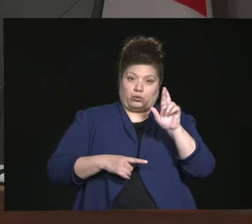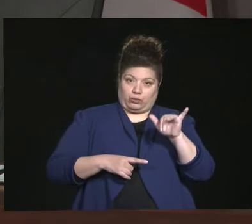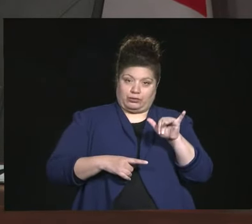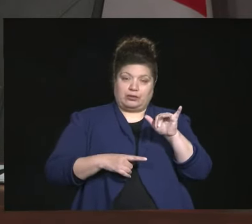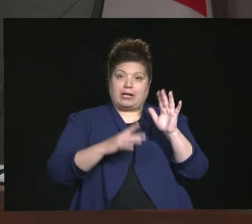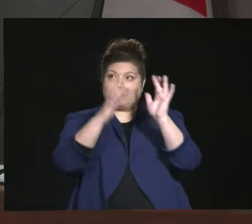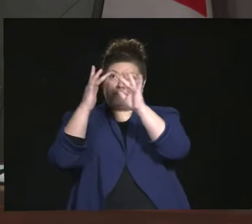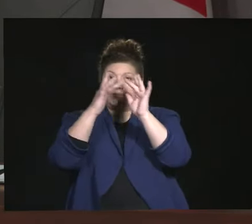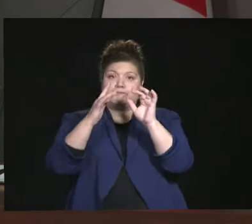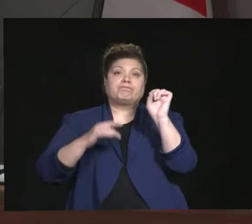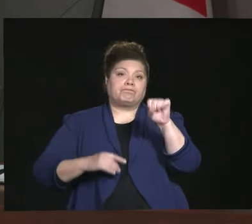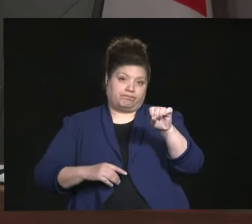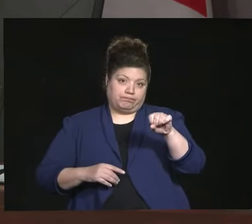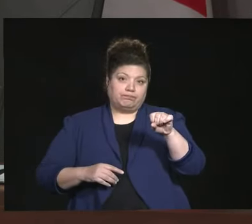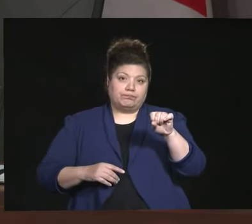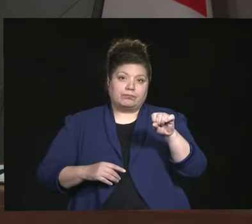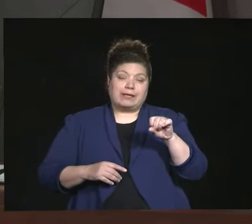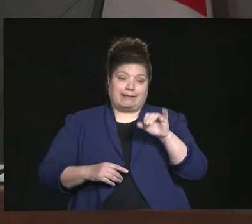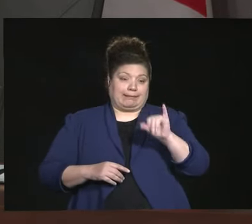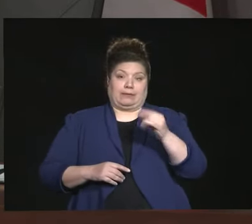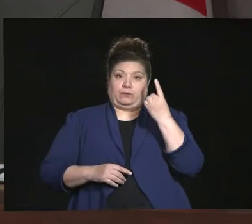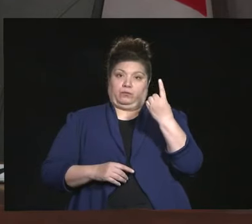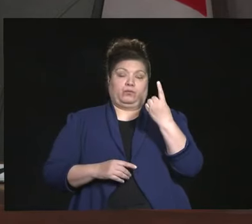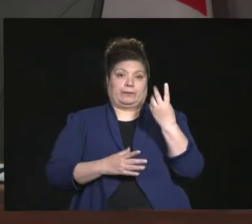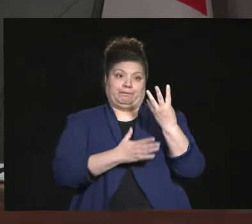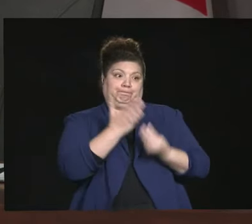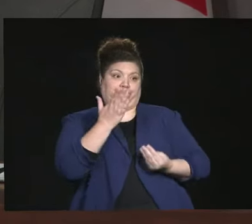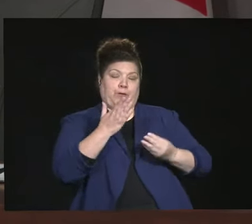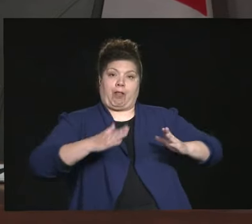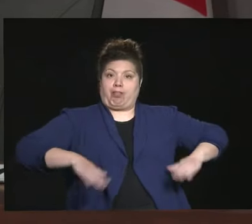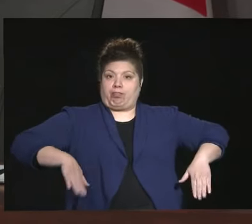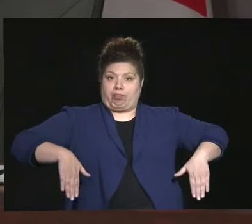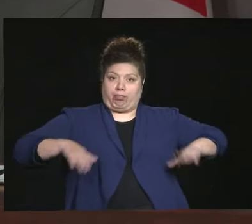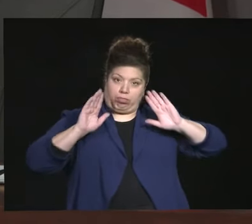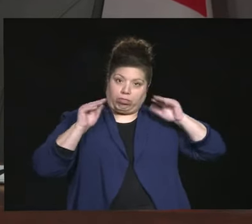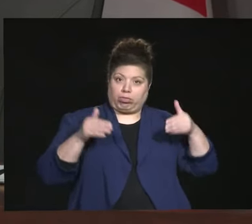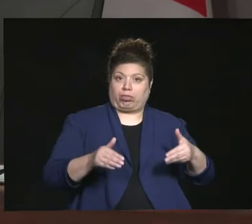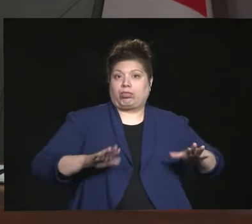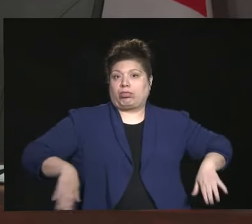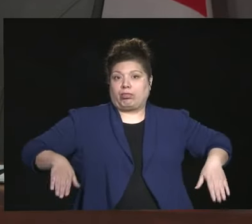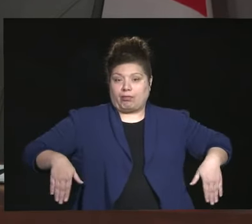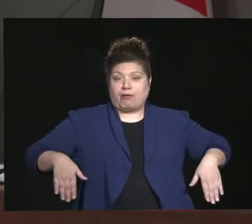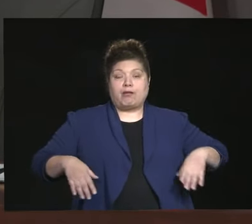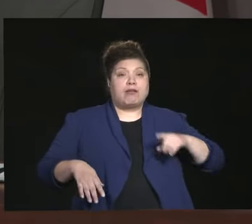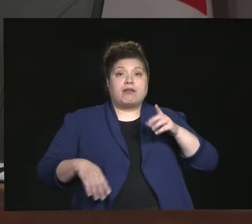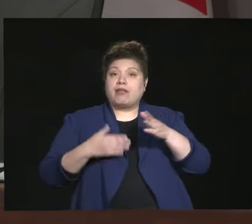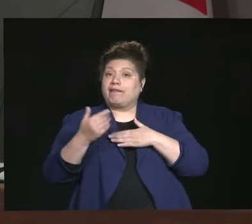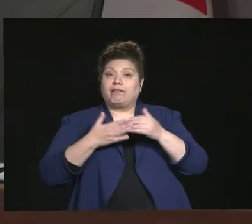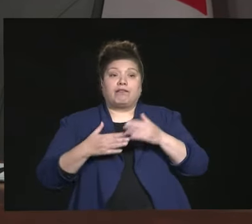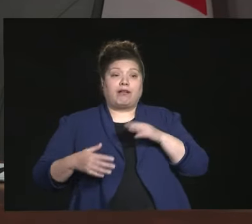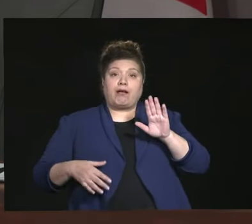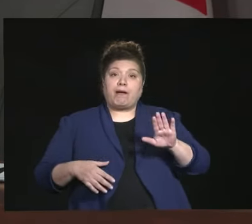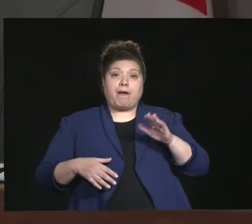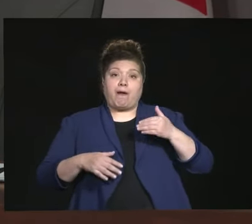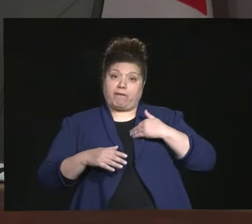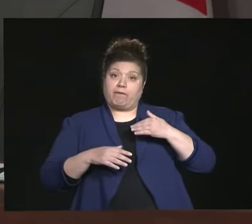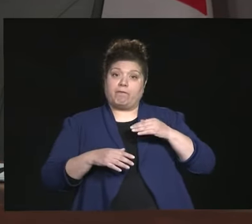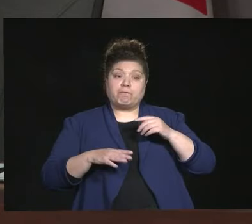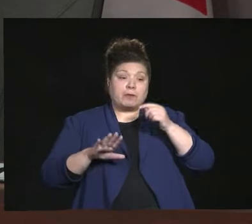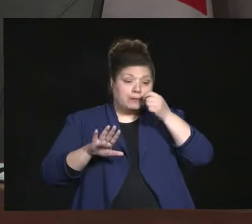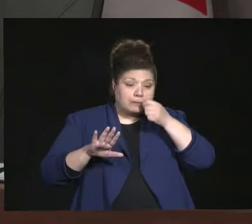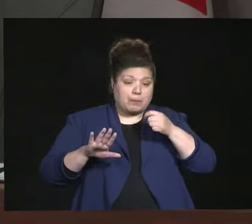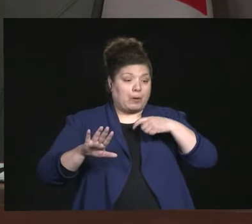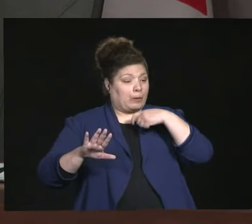absolutely a gap that we have to fill, because even the samples have to be flown vast distances to